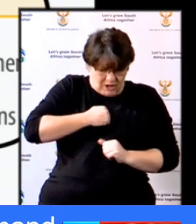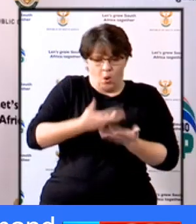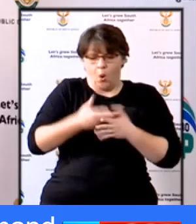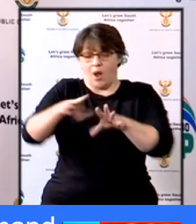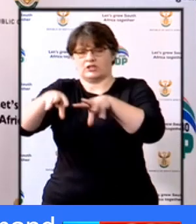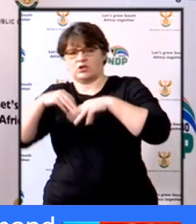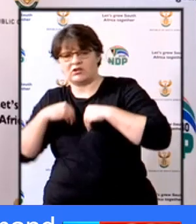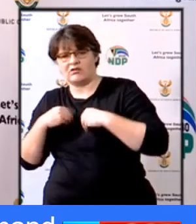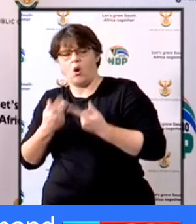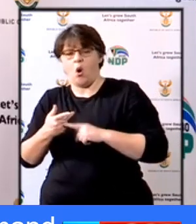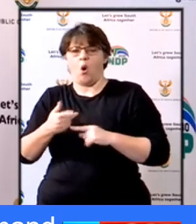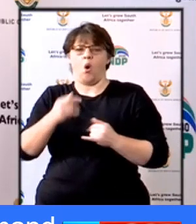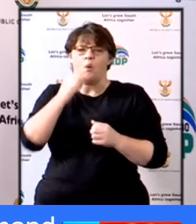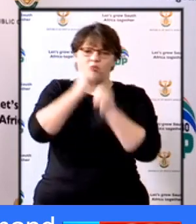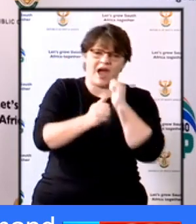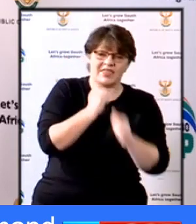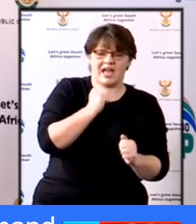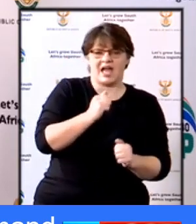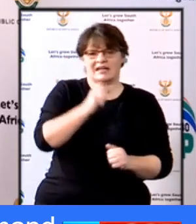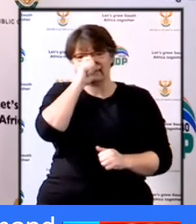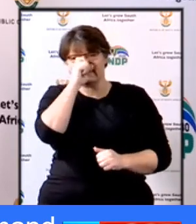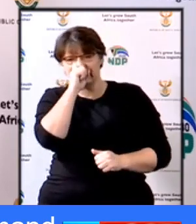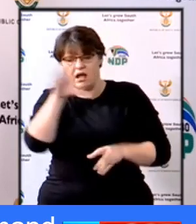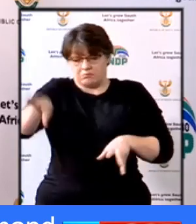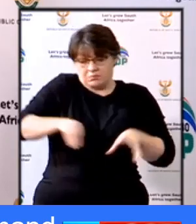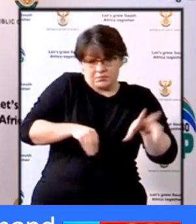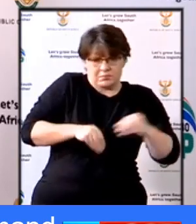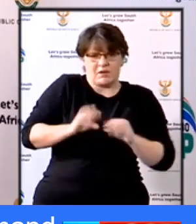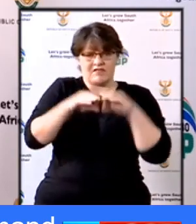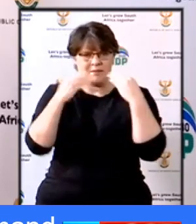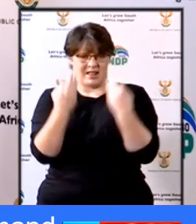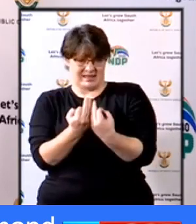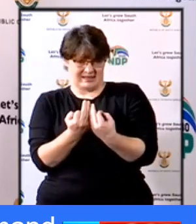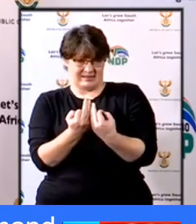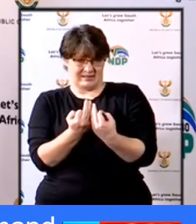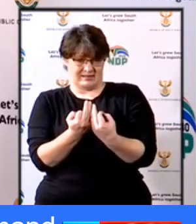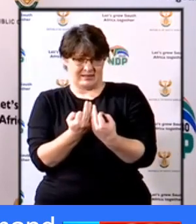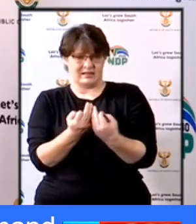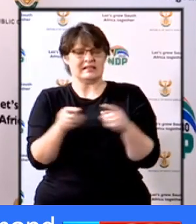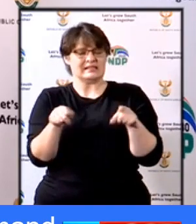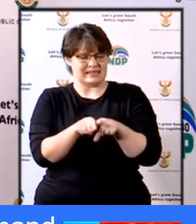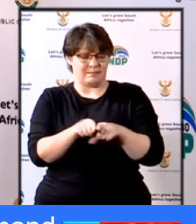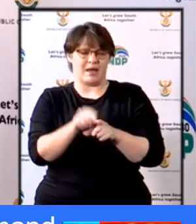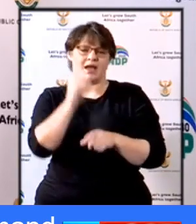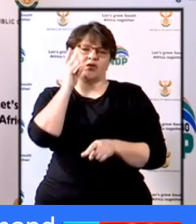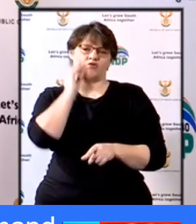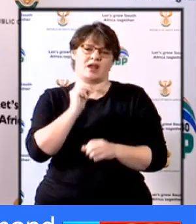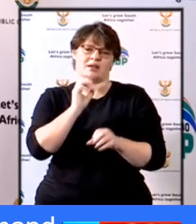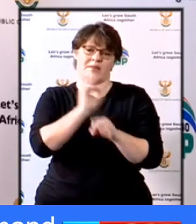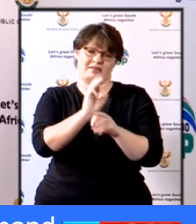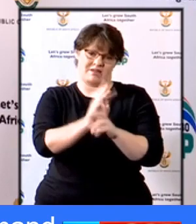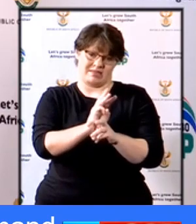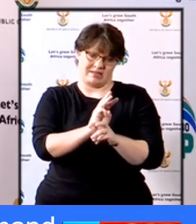or step-brothers and sisters, and of course, grandparents.